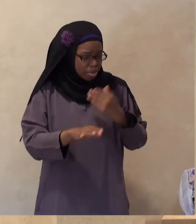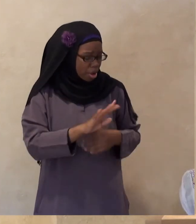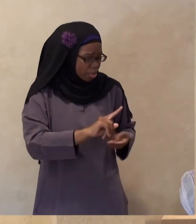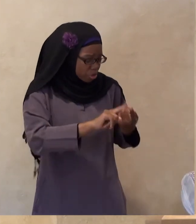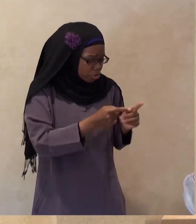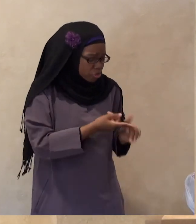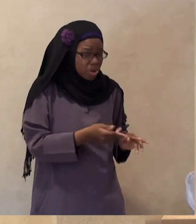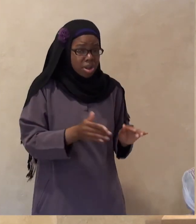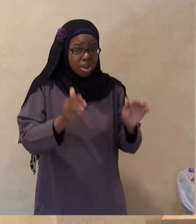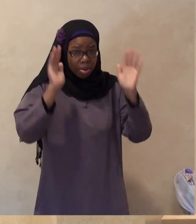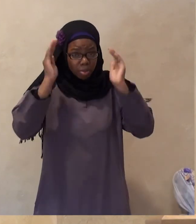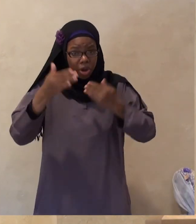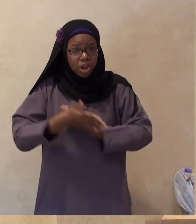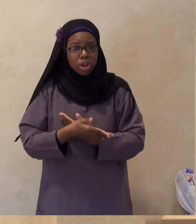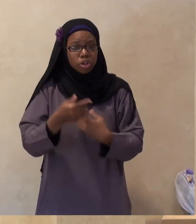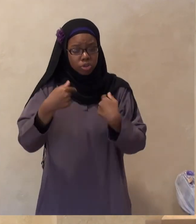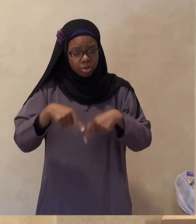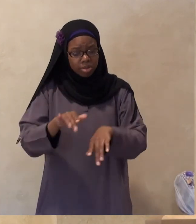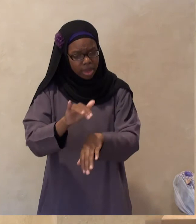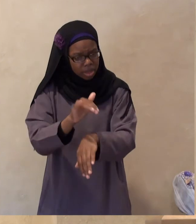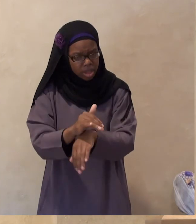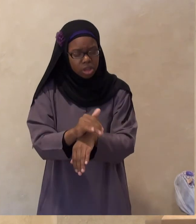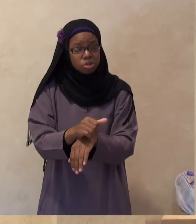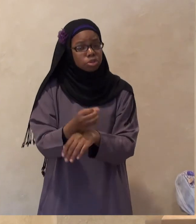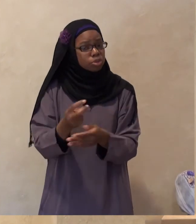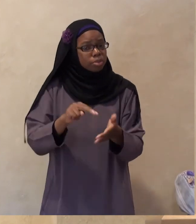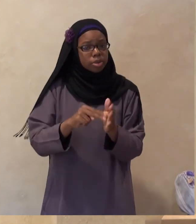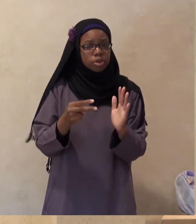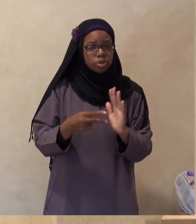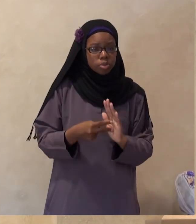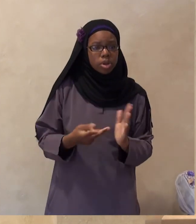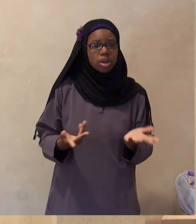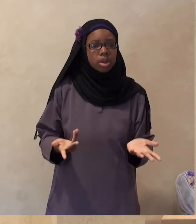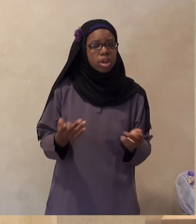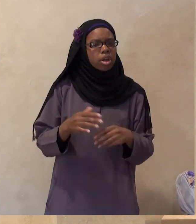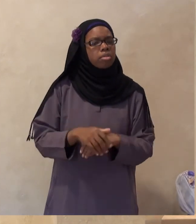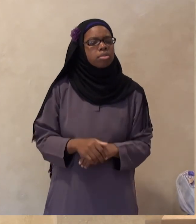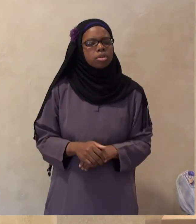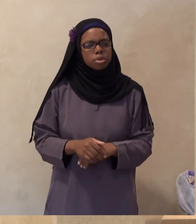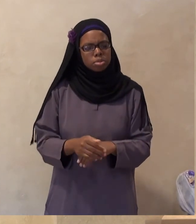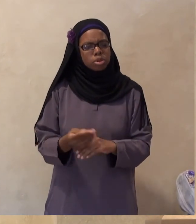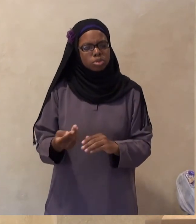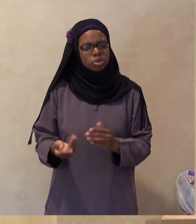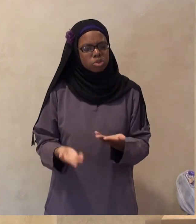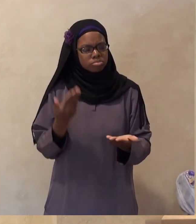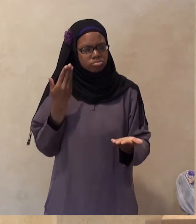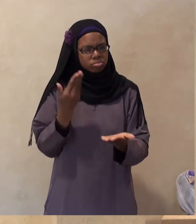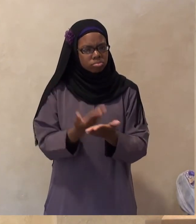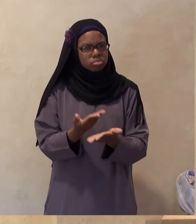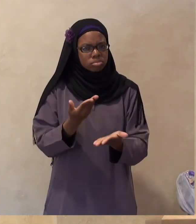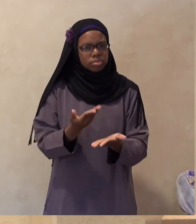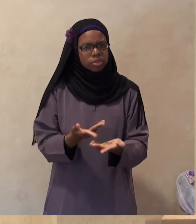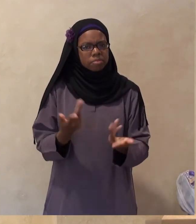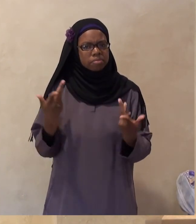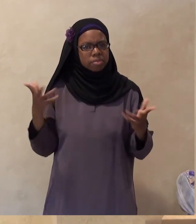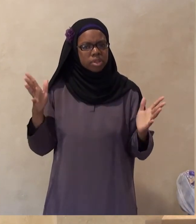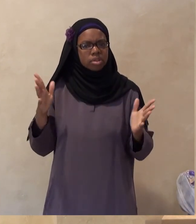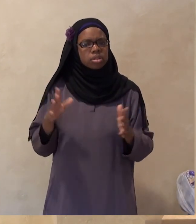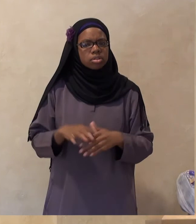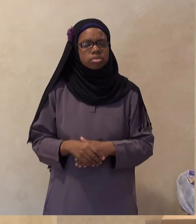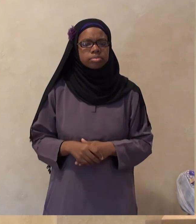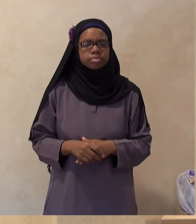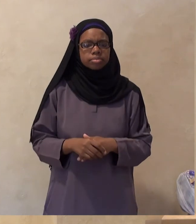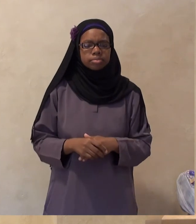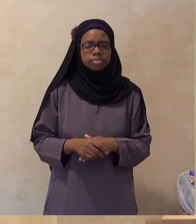praying alone on this night, having precedence, in Salaf is sufficient evidence, and something of